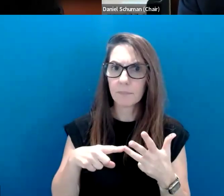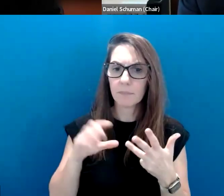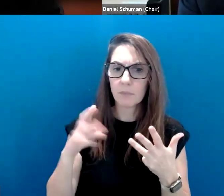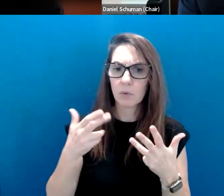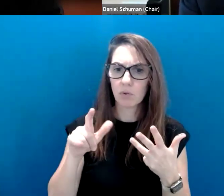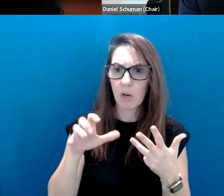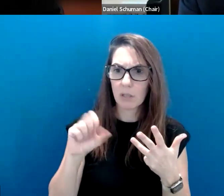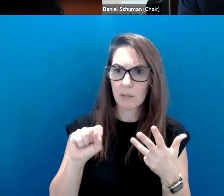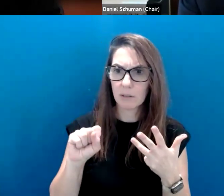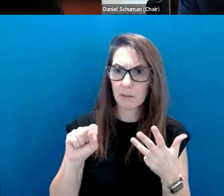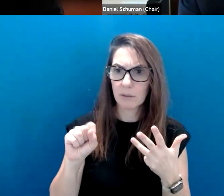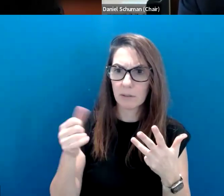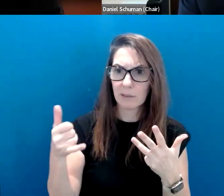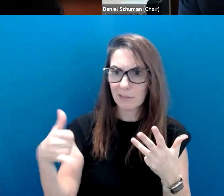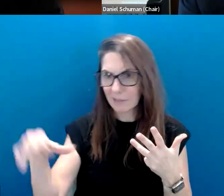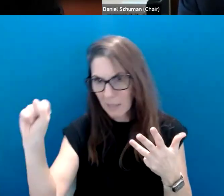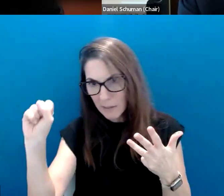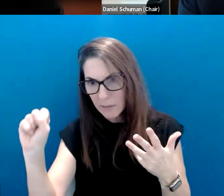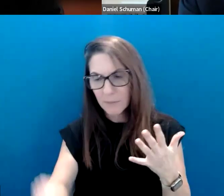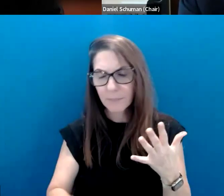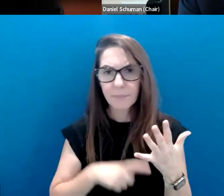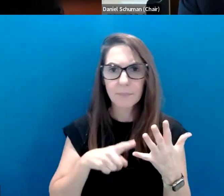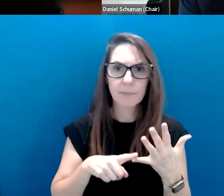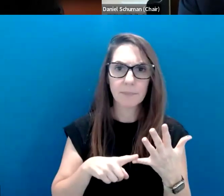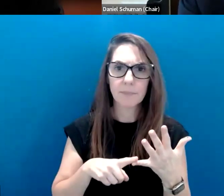Charles, Yes.